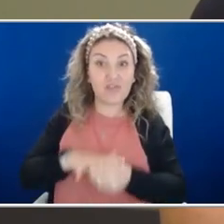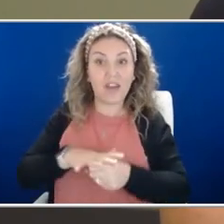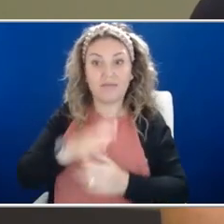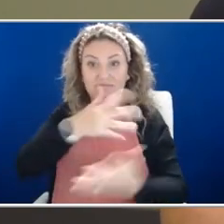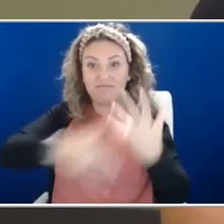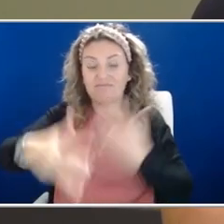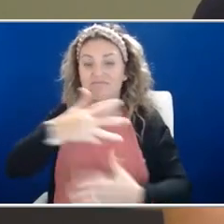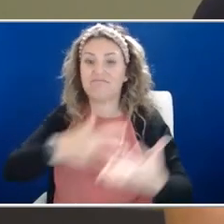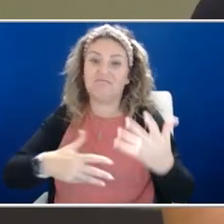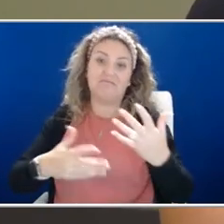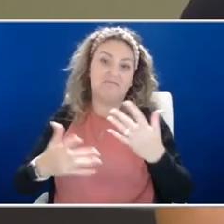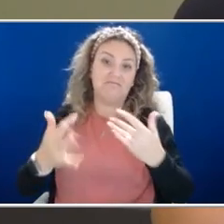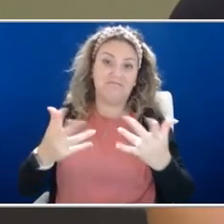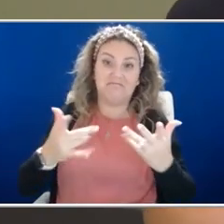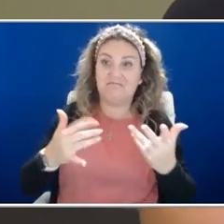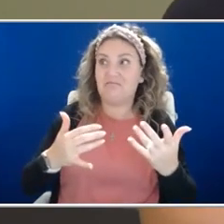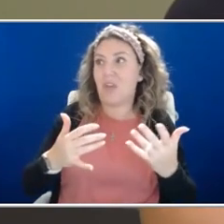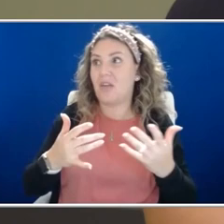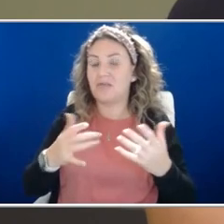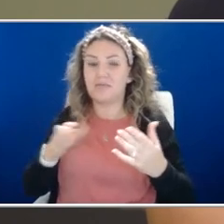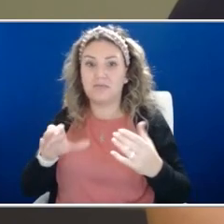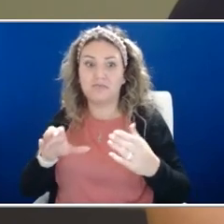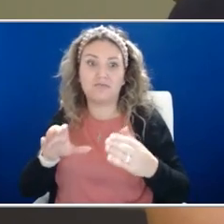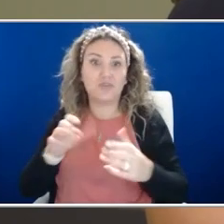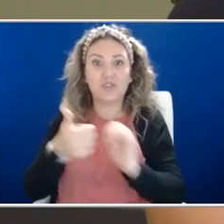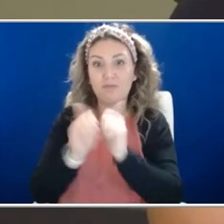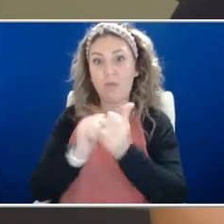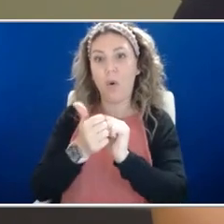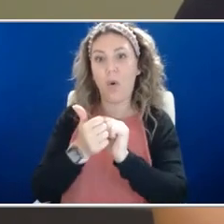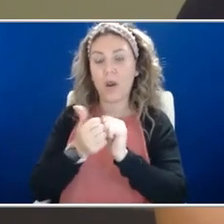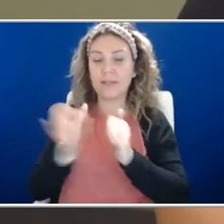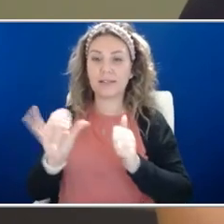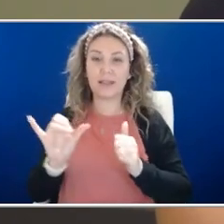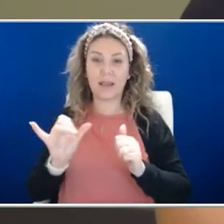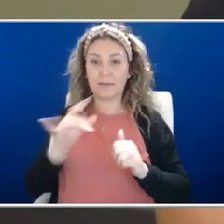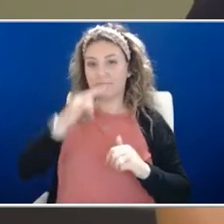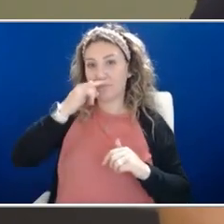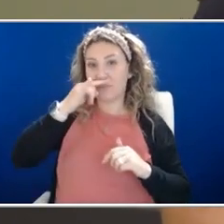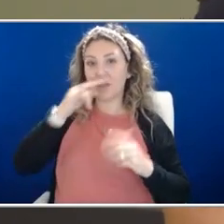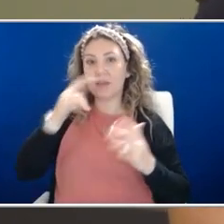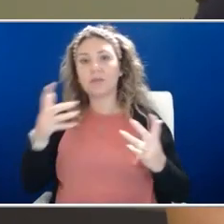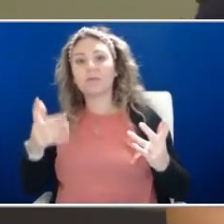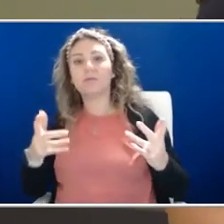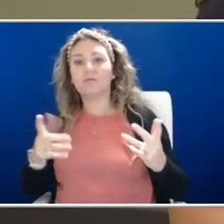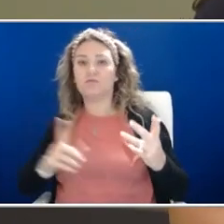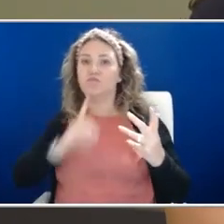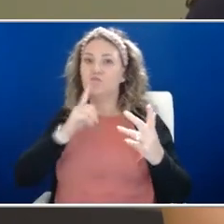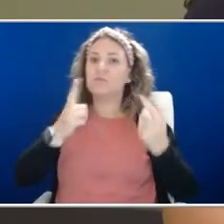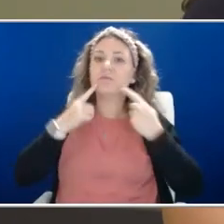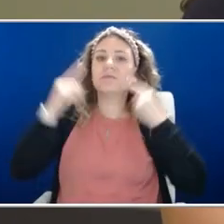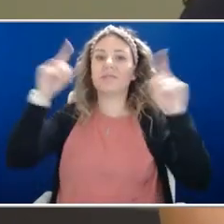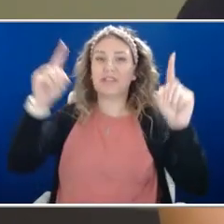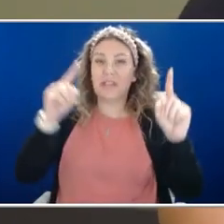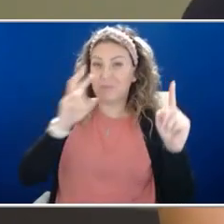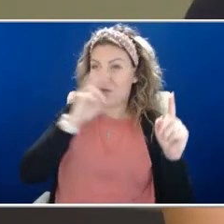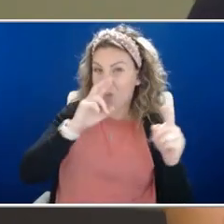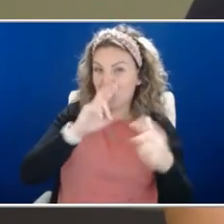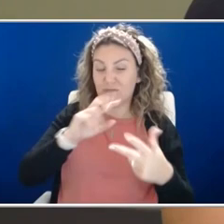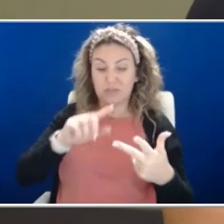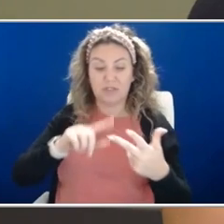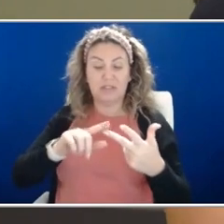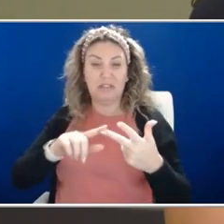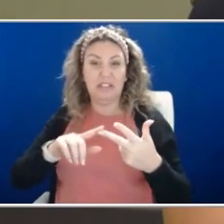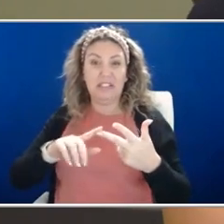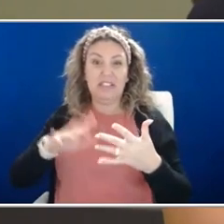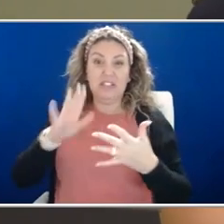performer on the field. You know, let's say a kid was really successful as a freshman and a sophomore, and you know,